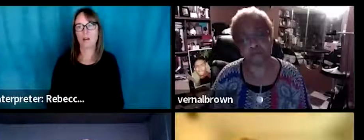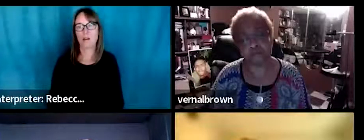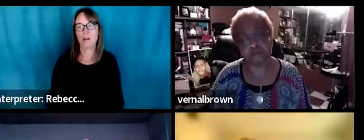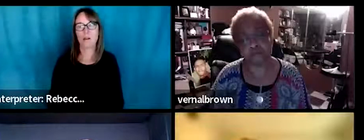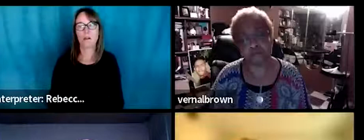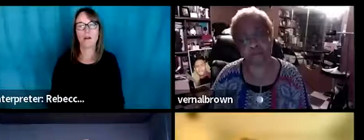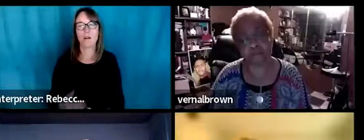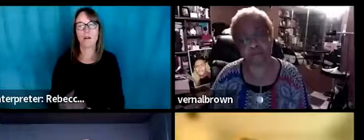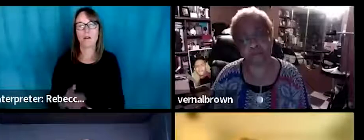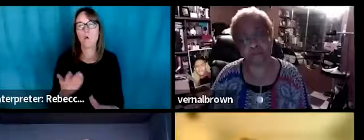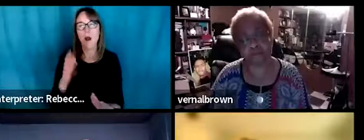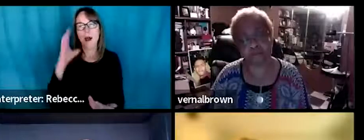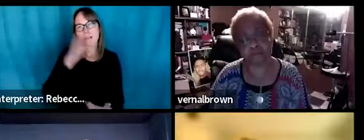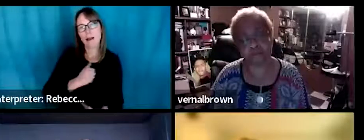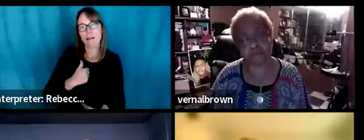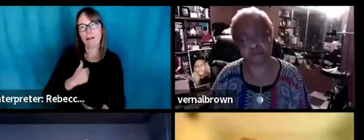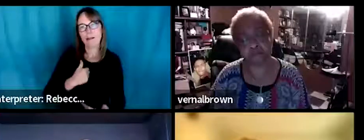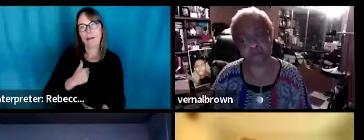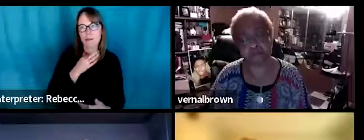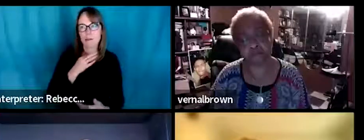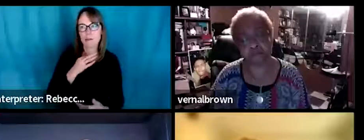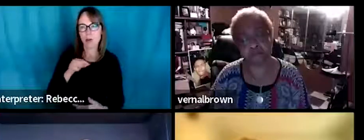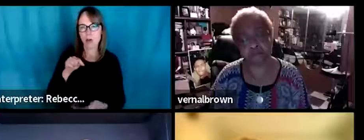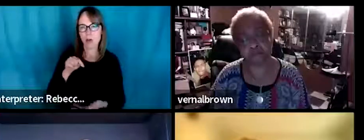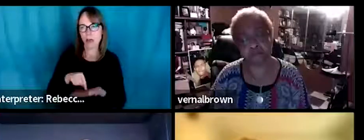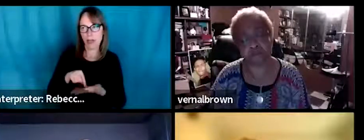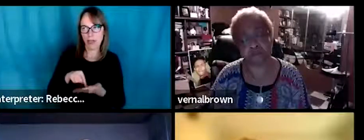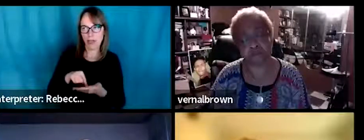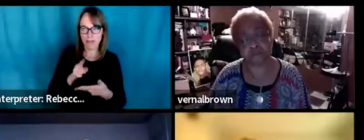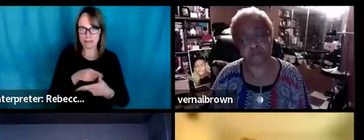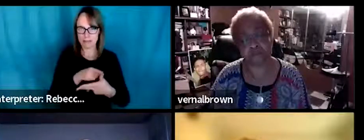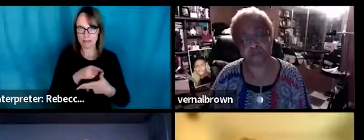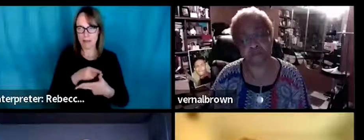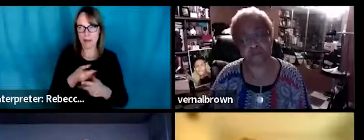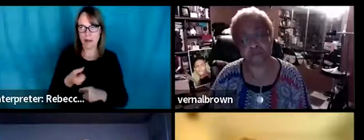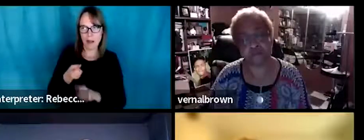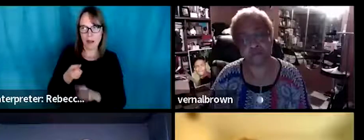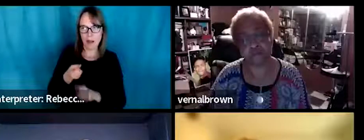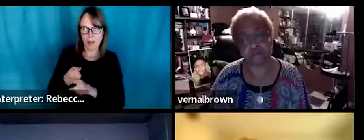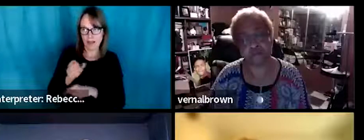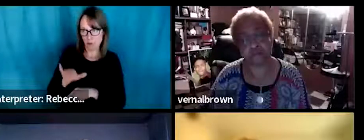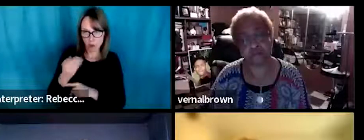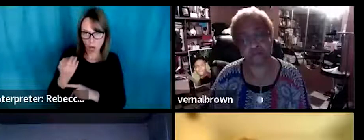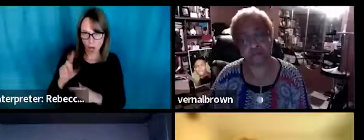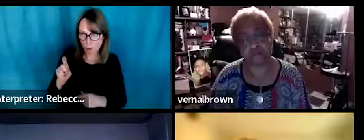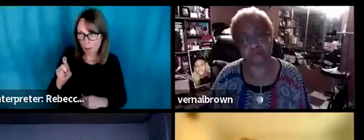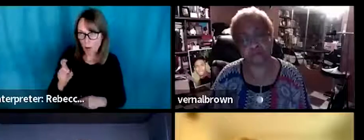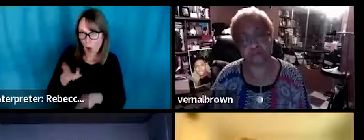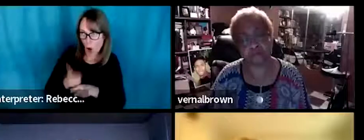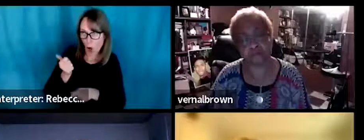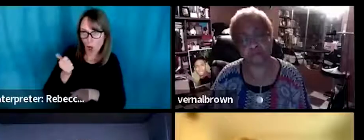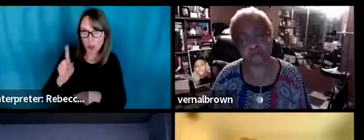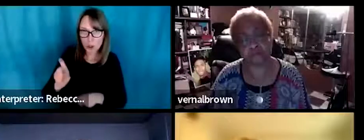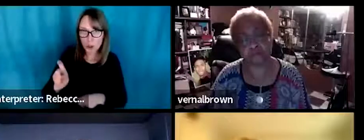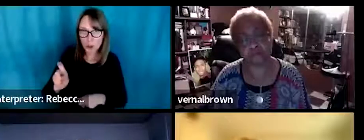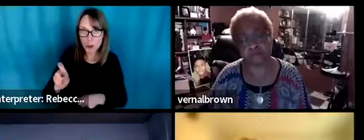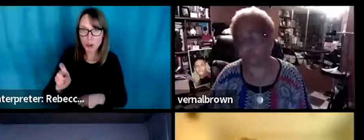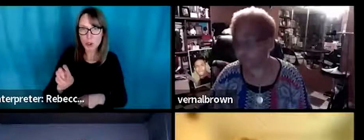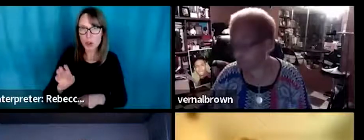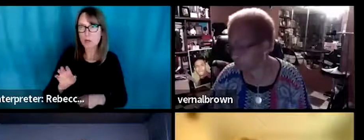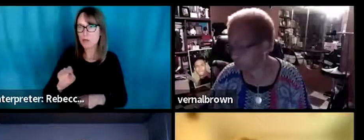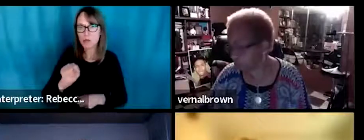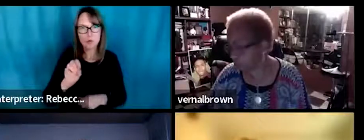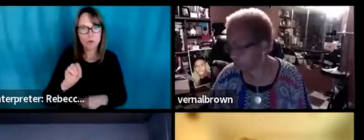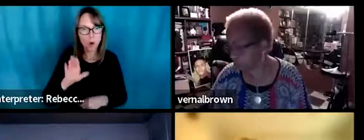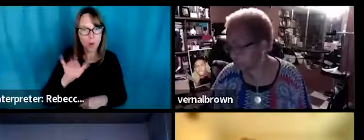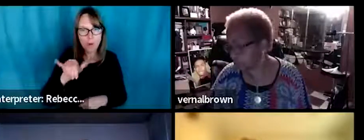job, Talby's job? How does this, does this make it significantly harder for you guys to operate without having this? I'm trying to understand what the impetus